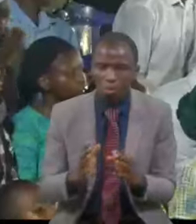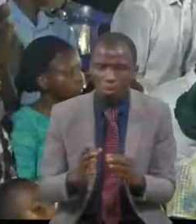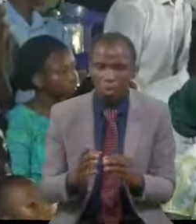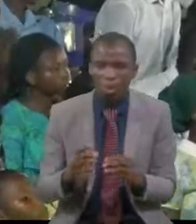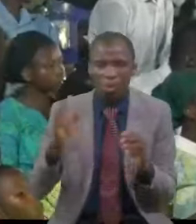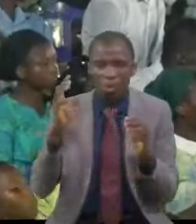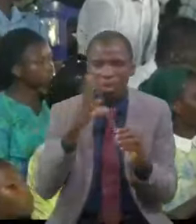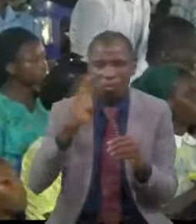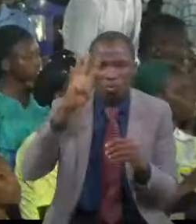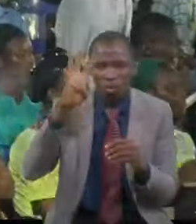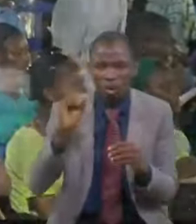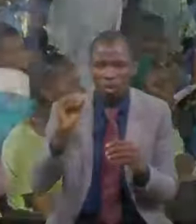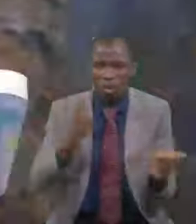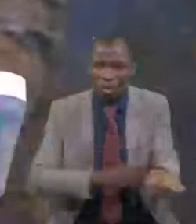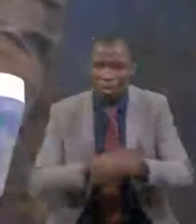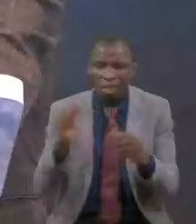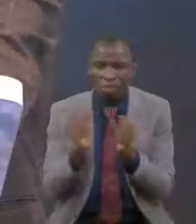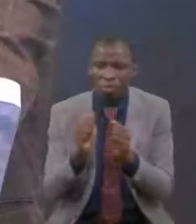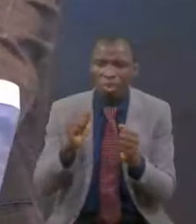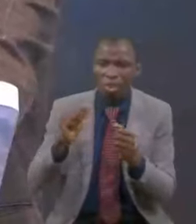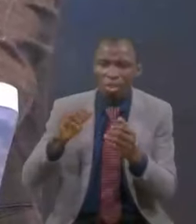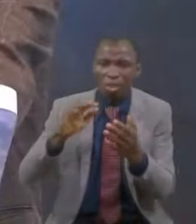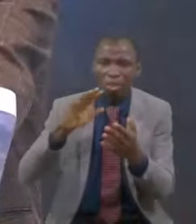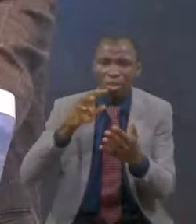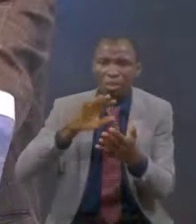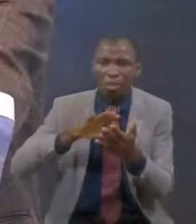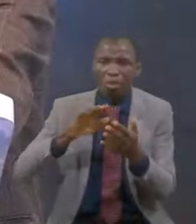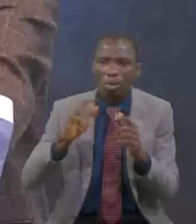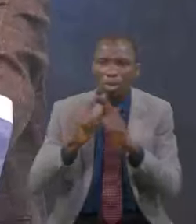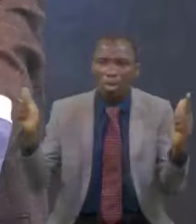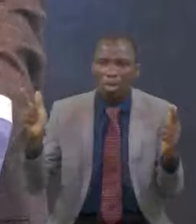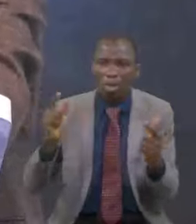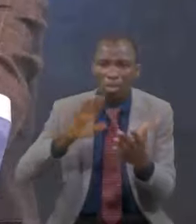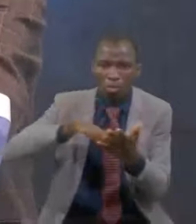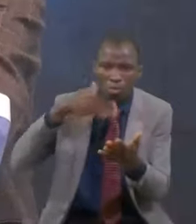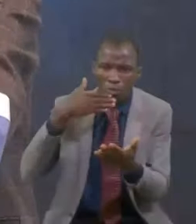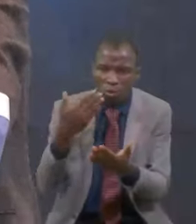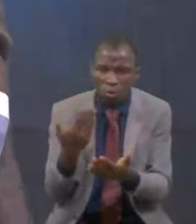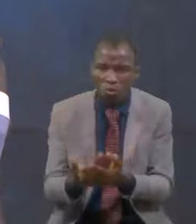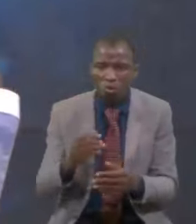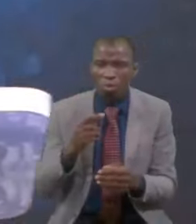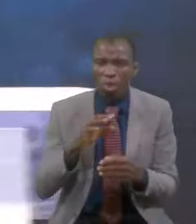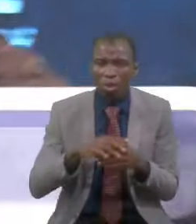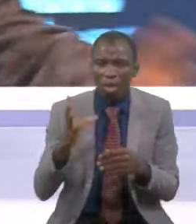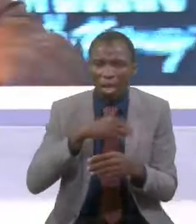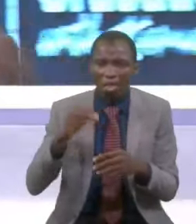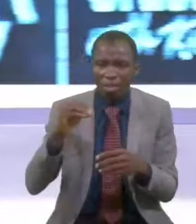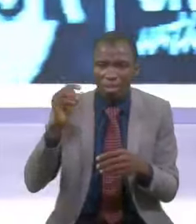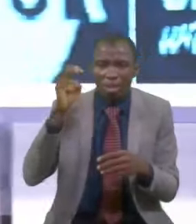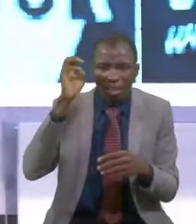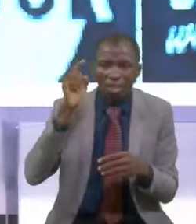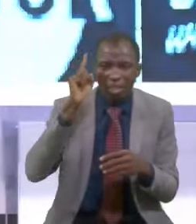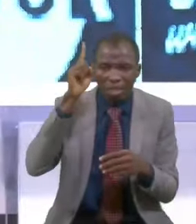can go right to the right-hand side of God in heaven. He cannot do that. Because of